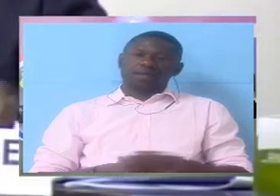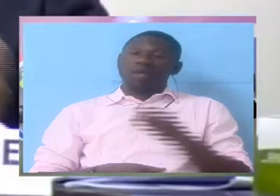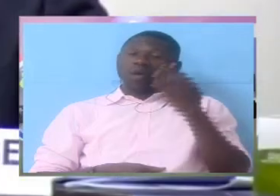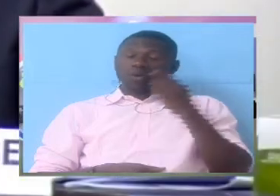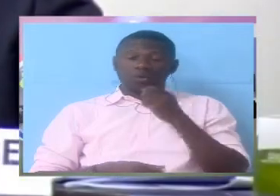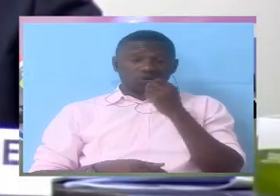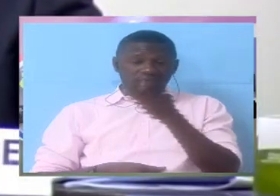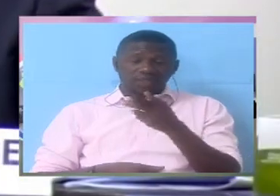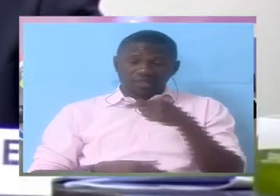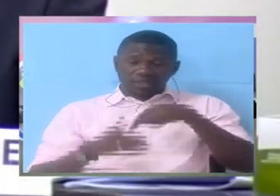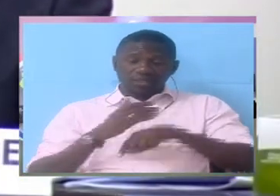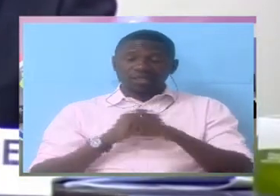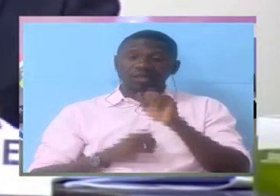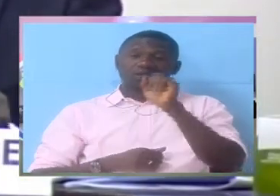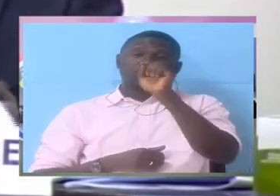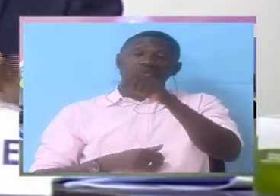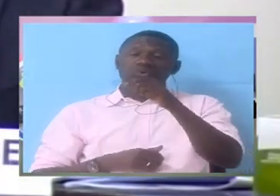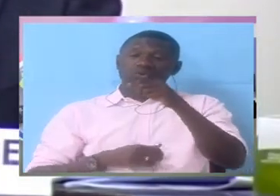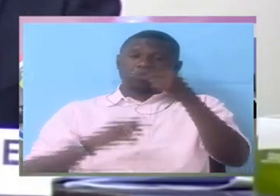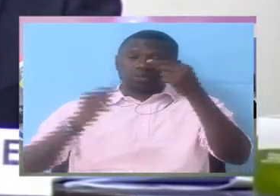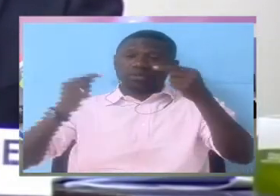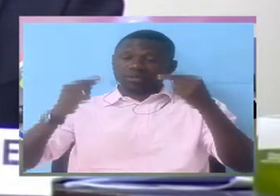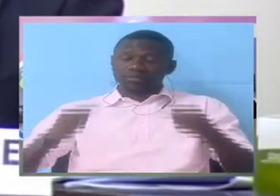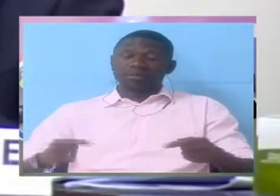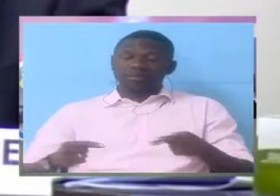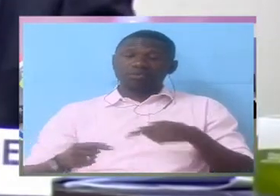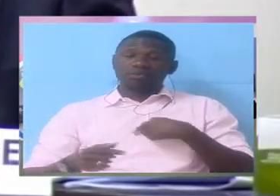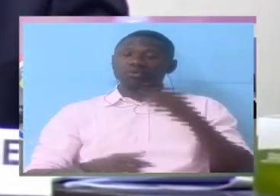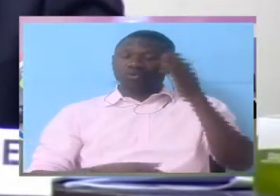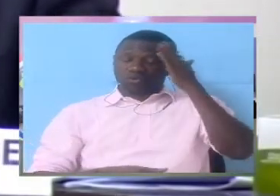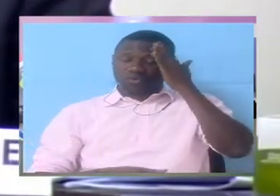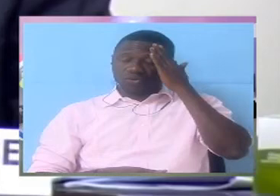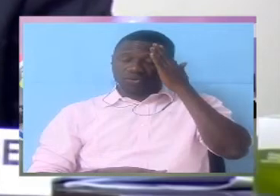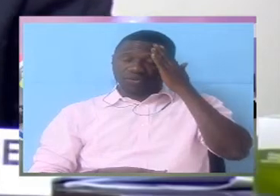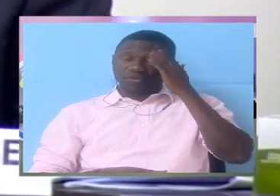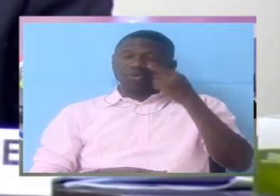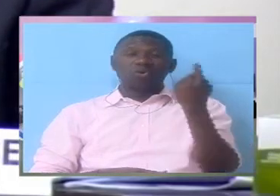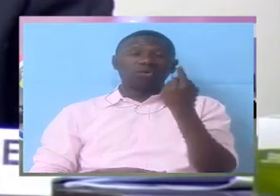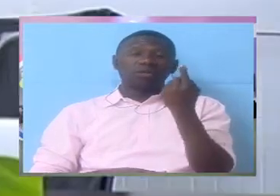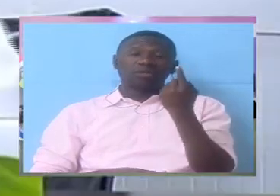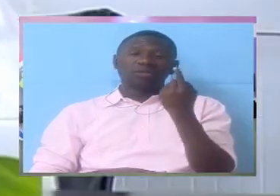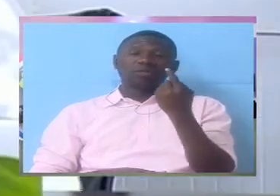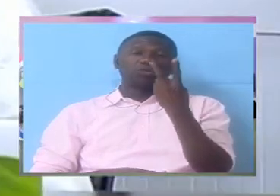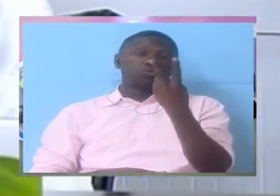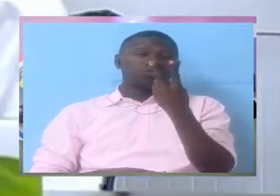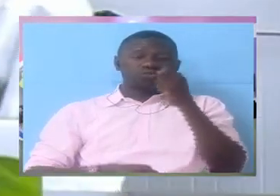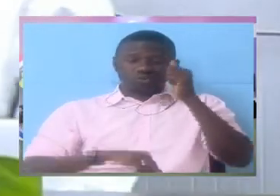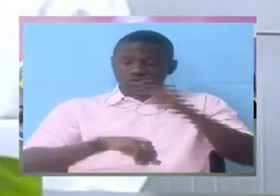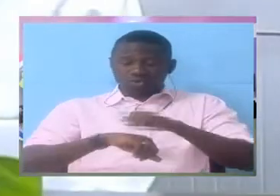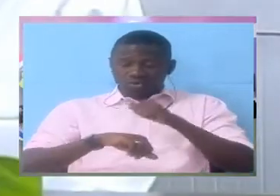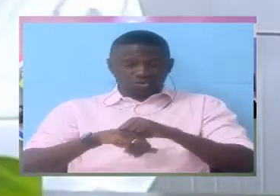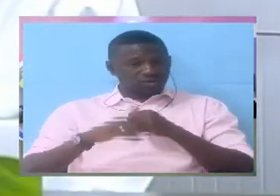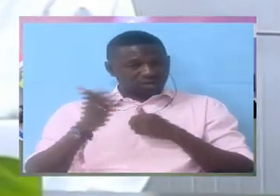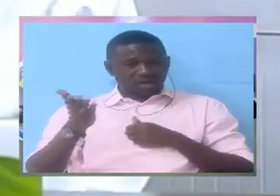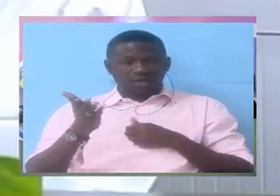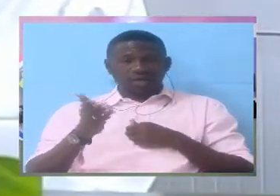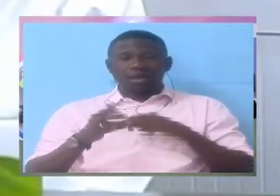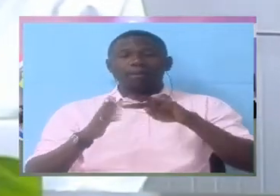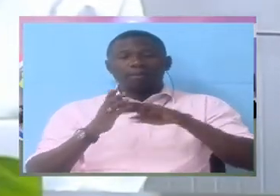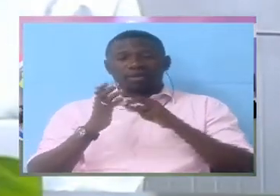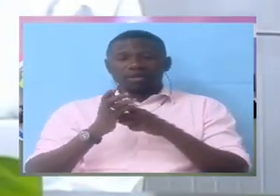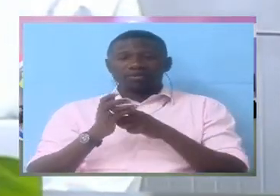your statement you were aware of only two tortures, you were window dressing the truth. Biriya fo mole la kuma kan safer ni ko